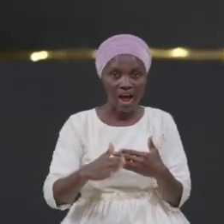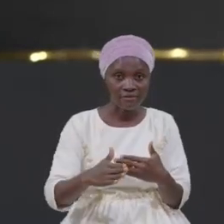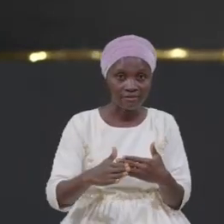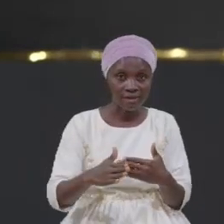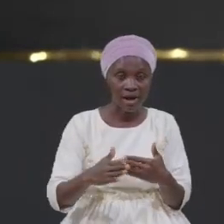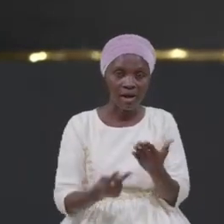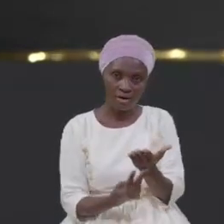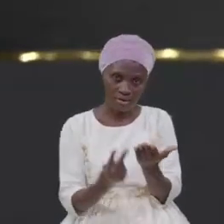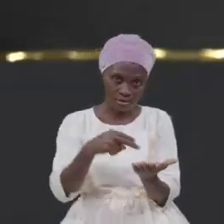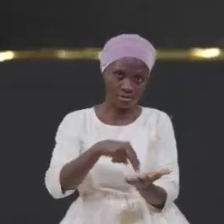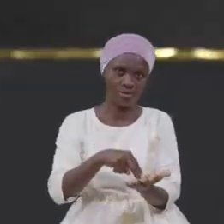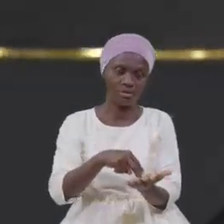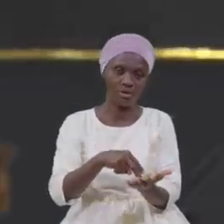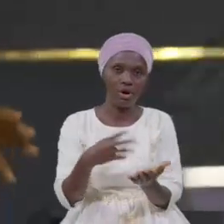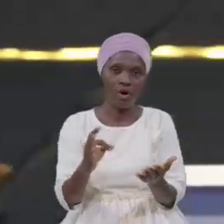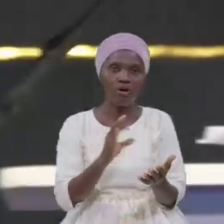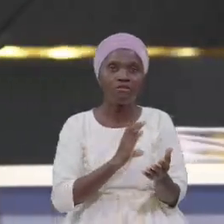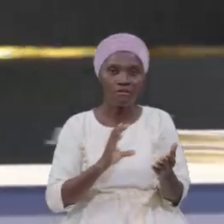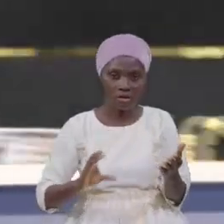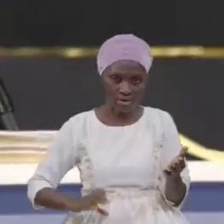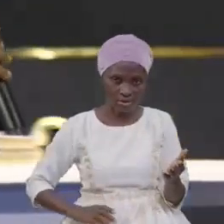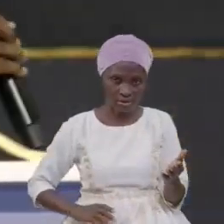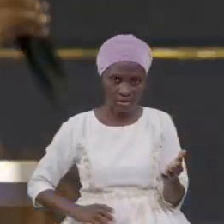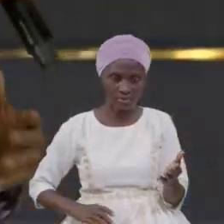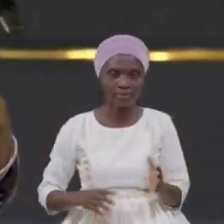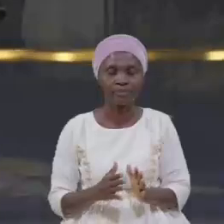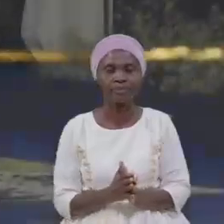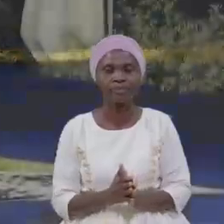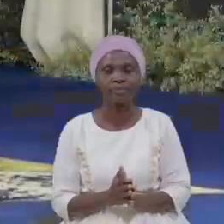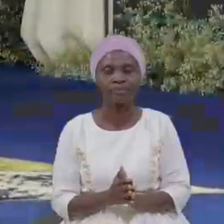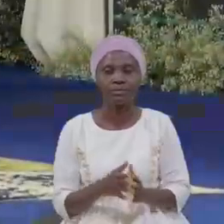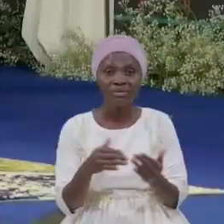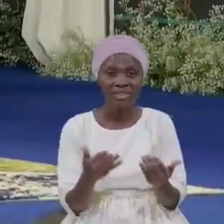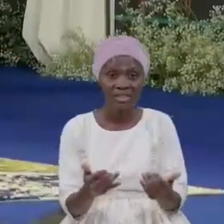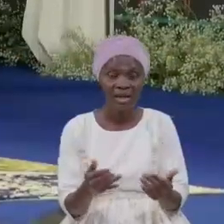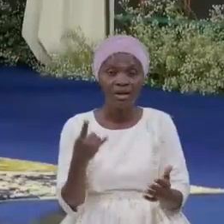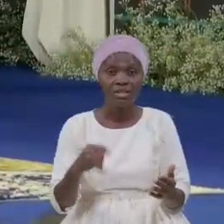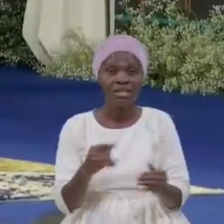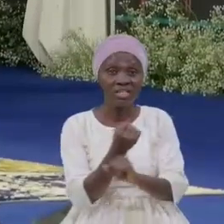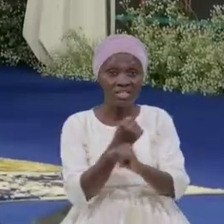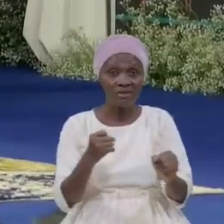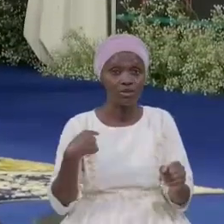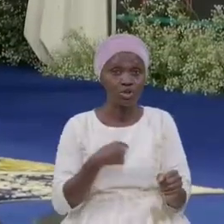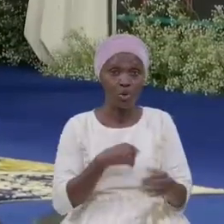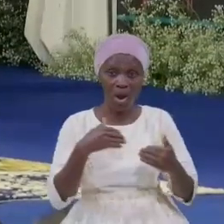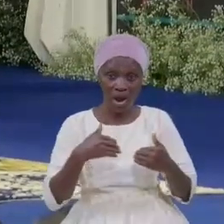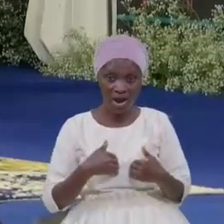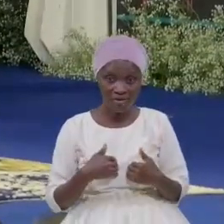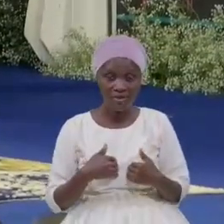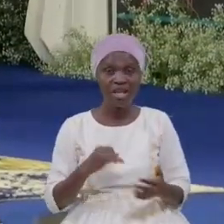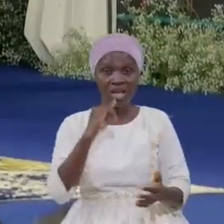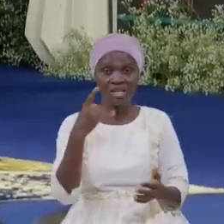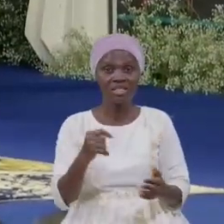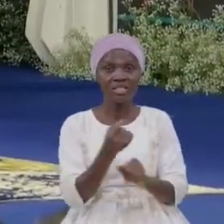resurrection, the resurrection of Christ. Now, the salvation we have is the salvation after